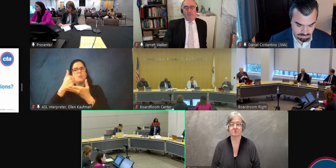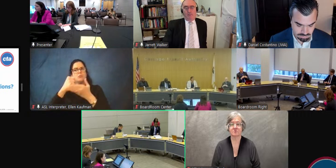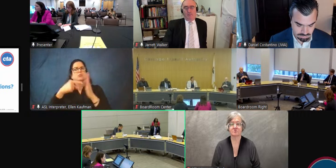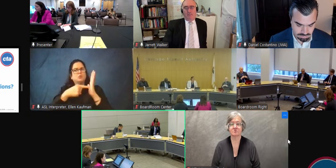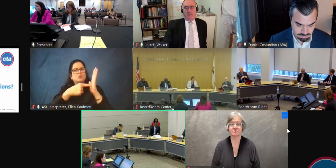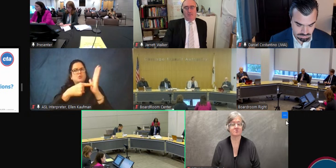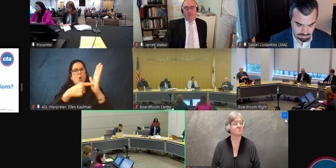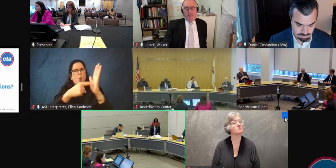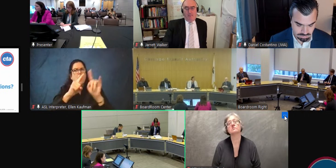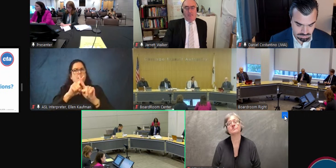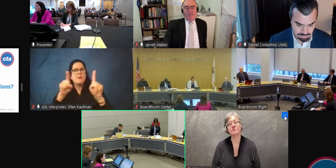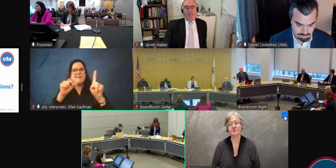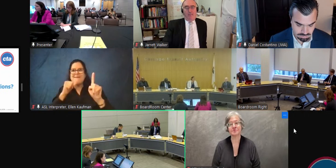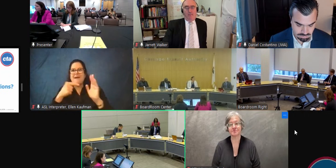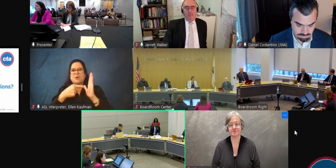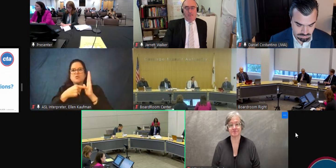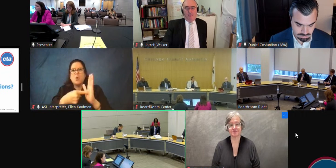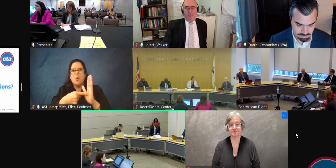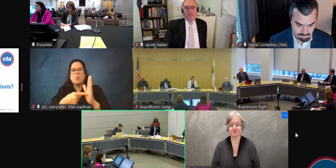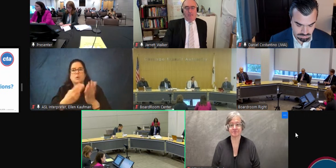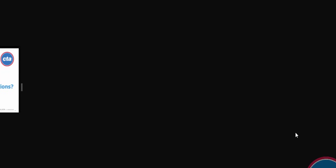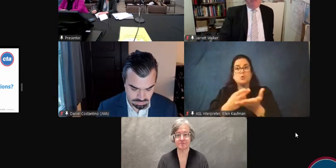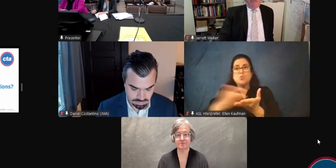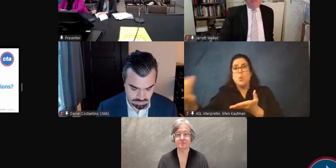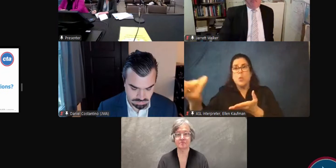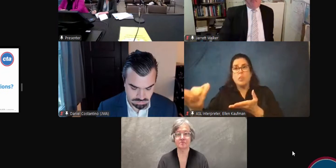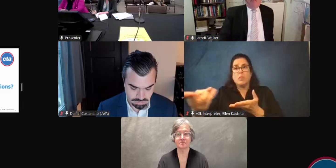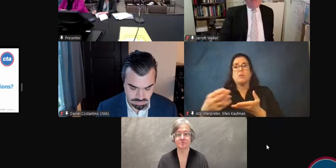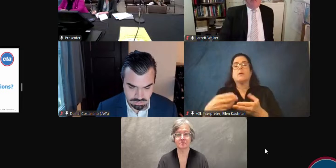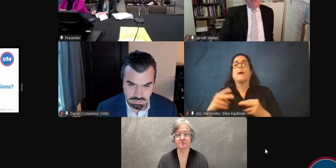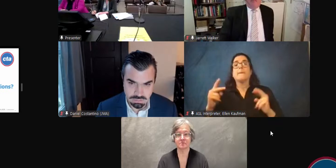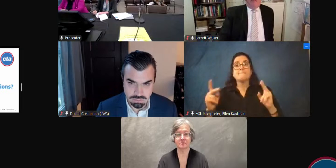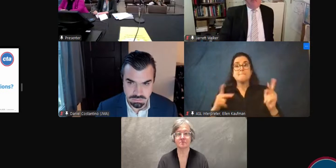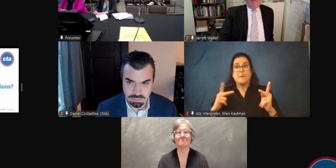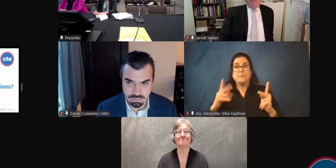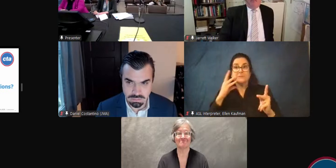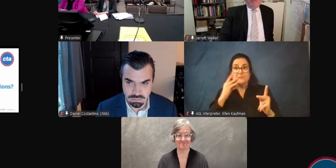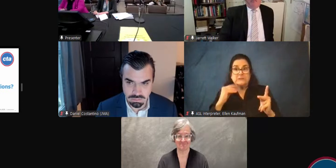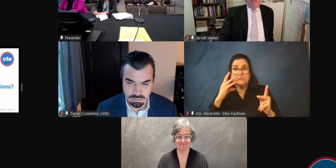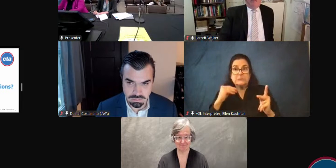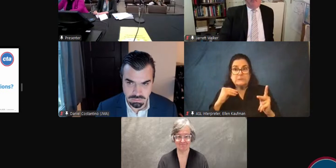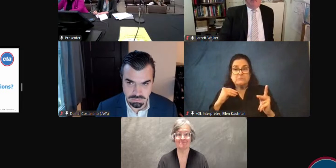heart of people that the way they could be. And then the second